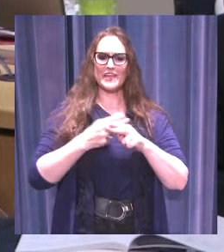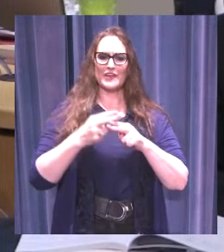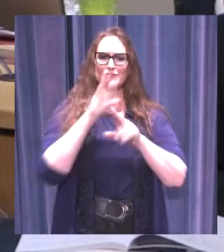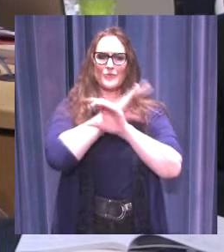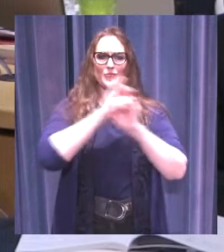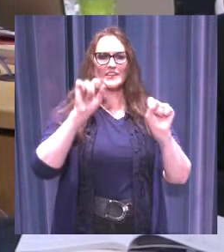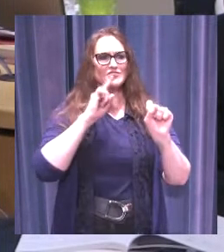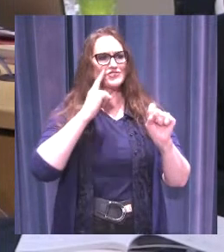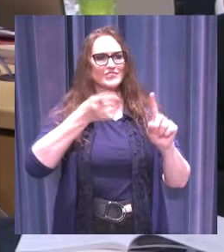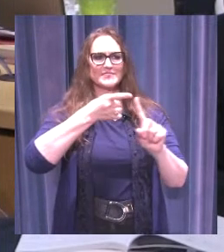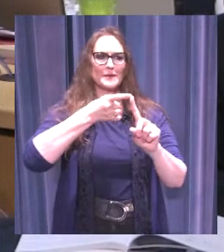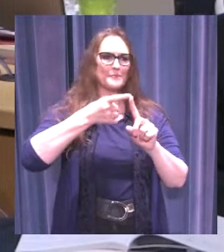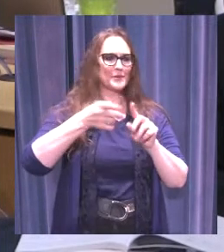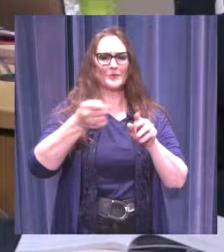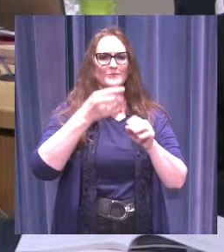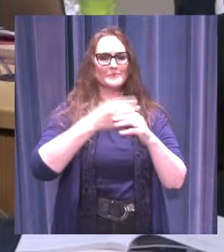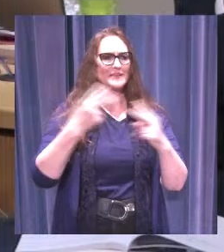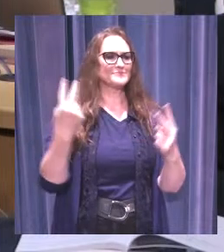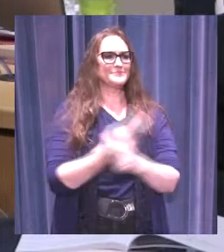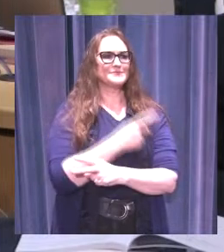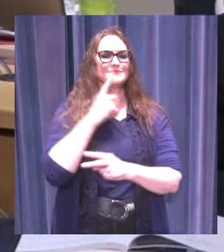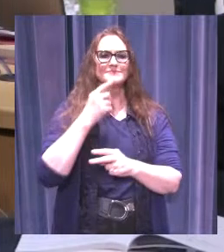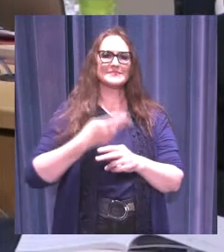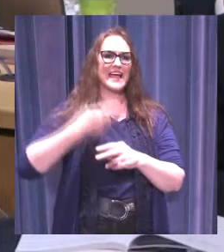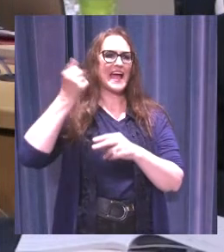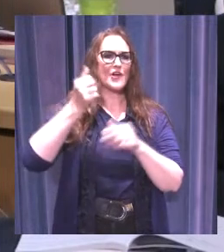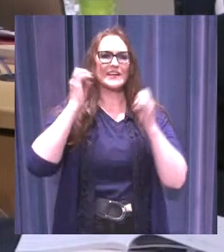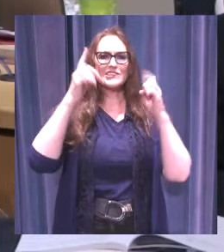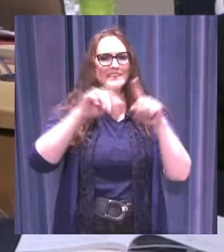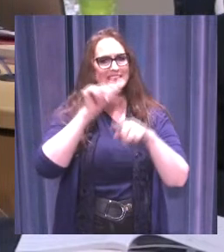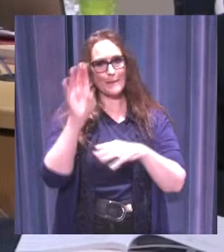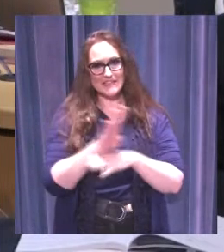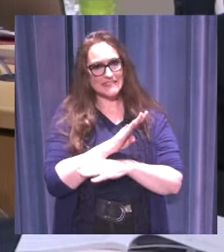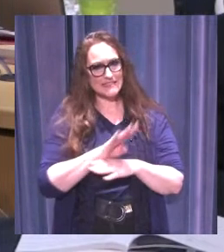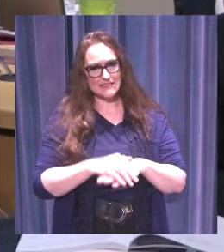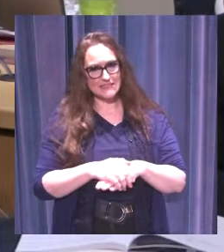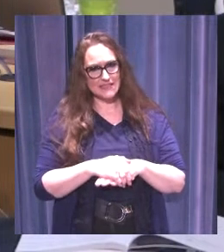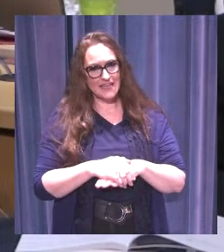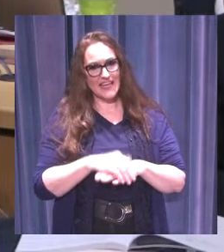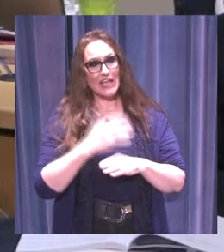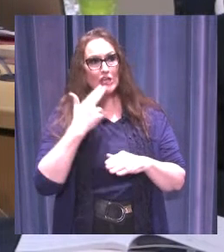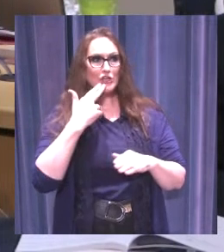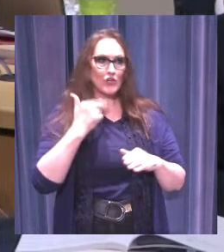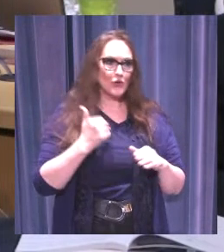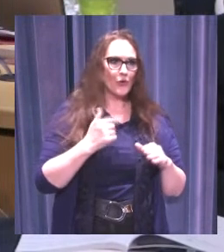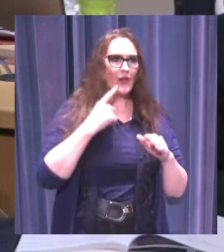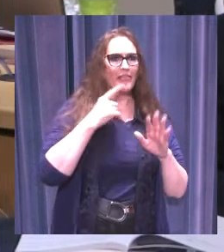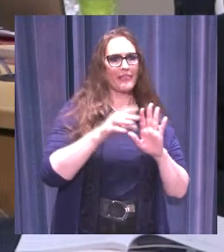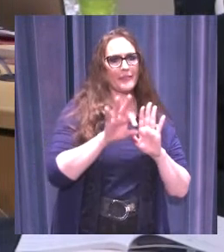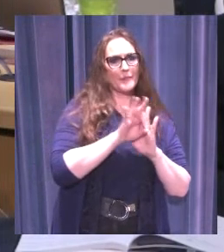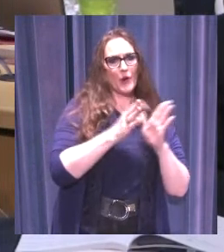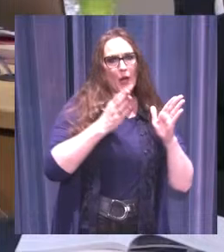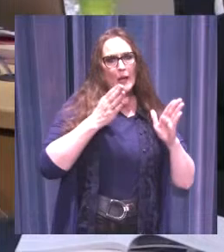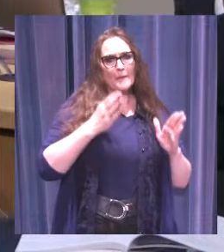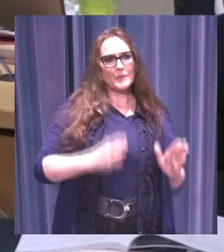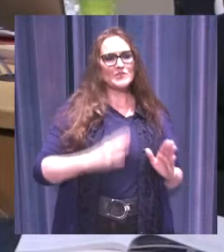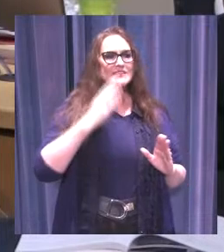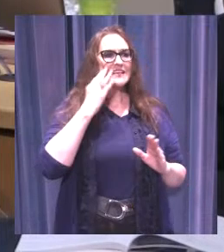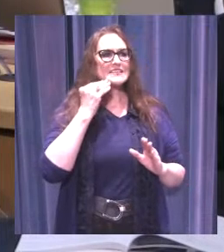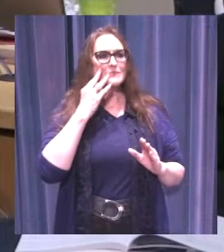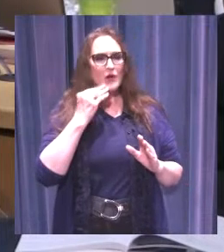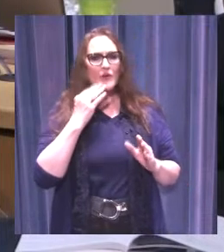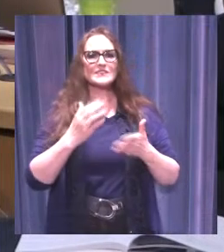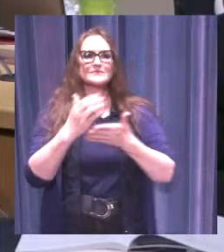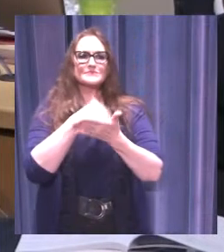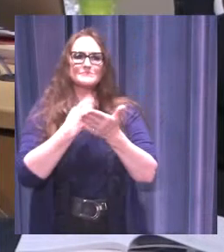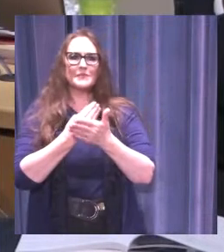just the tipping point of this. Higher education is not business. It's cute that the appointed person has experience in raising money